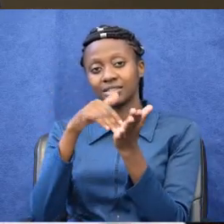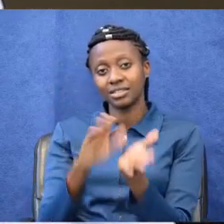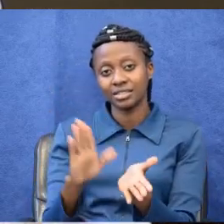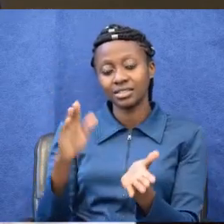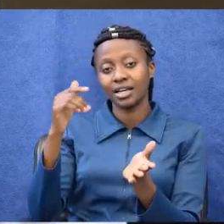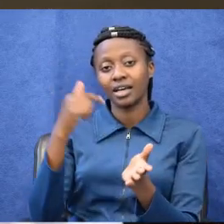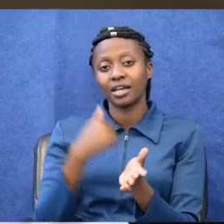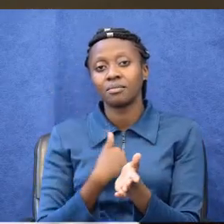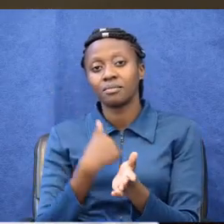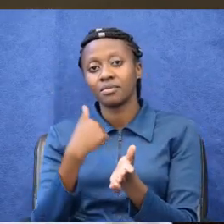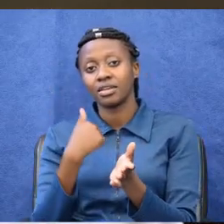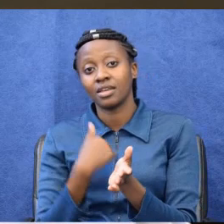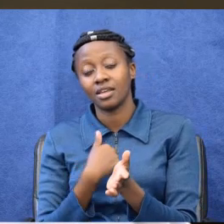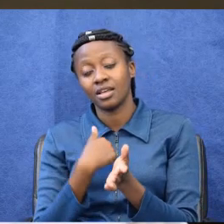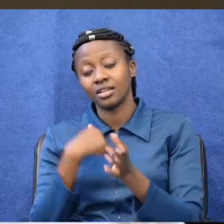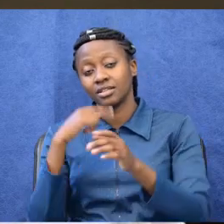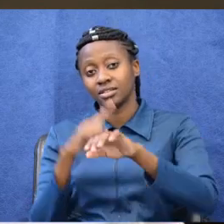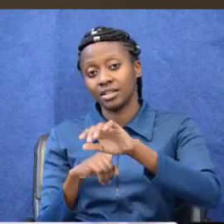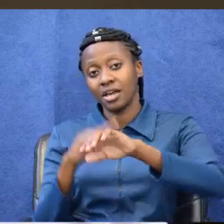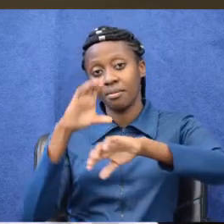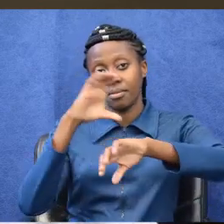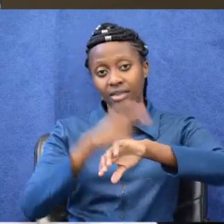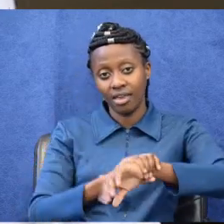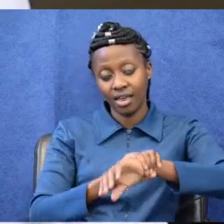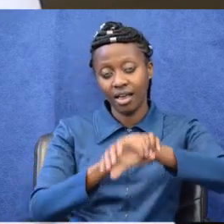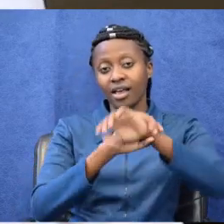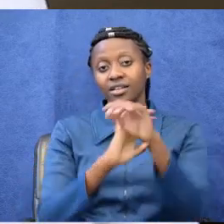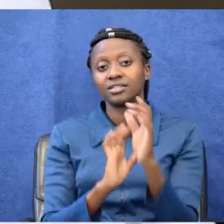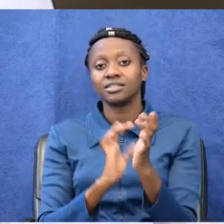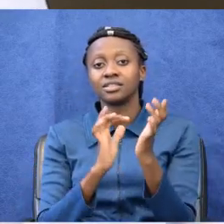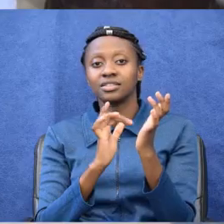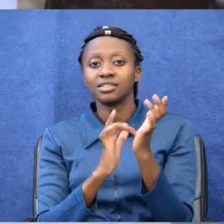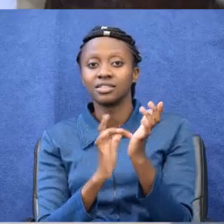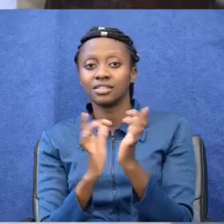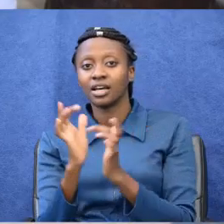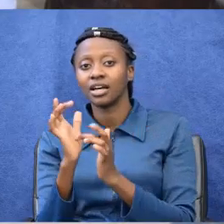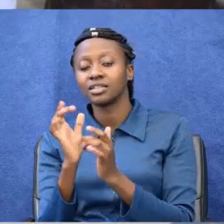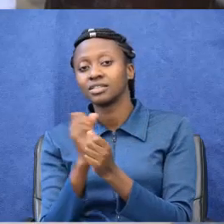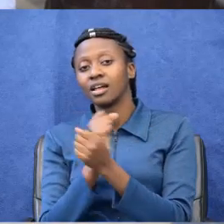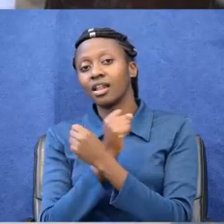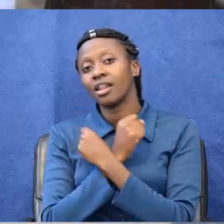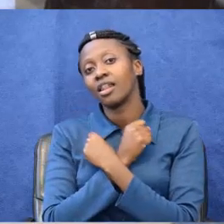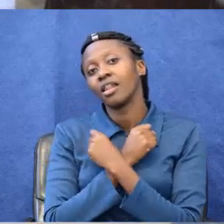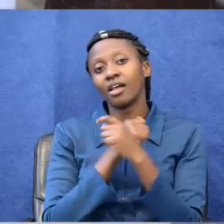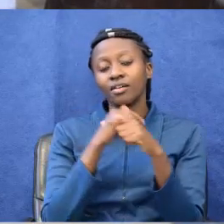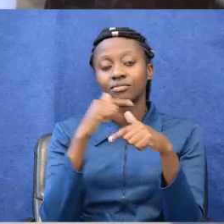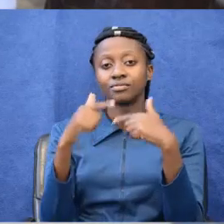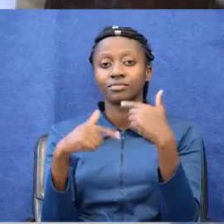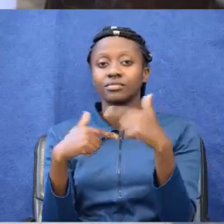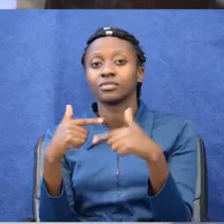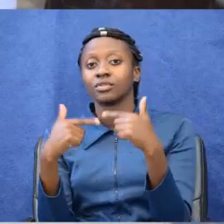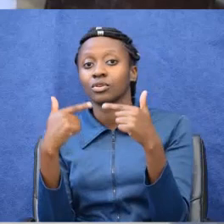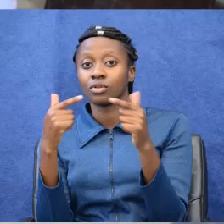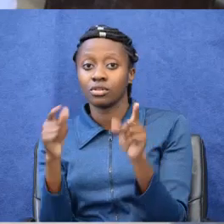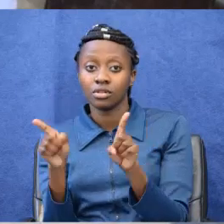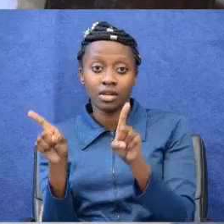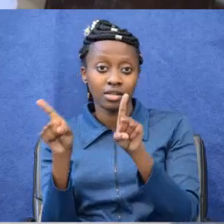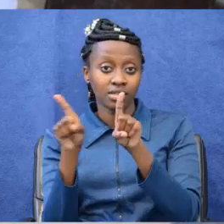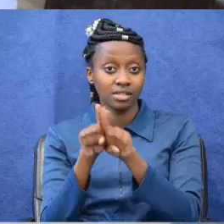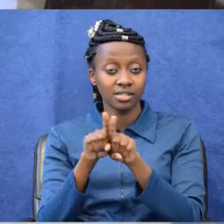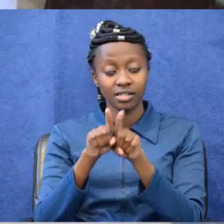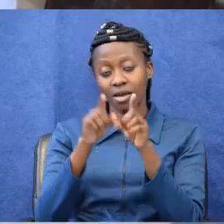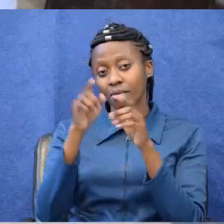me. Since I've got Jesus in love divine, there is